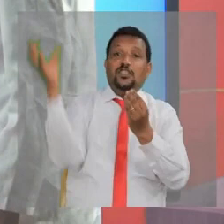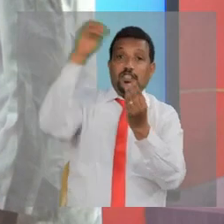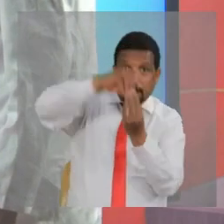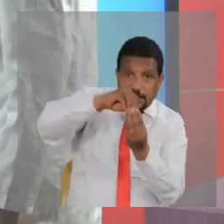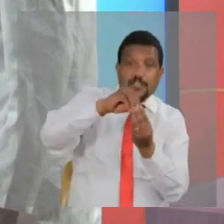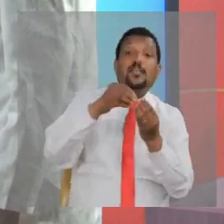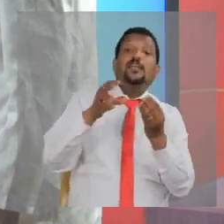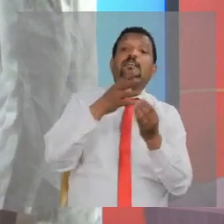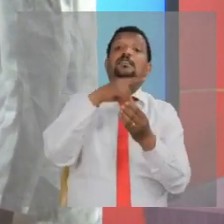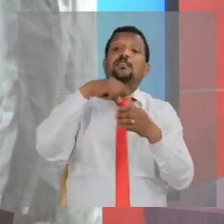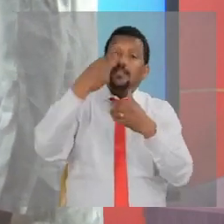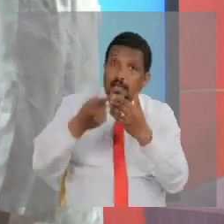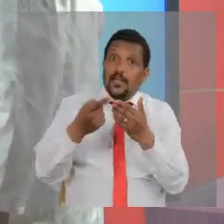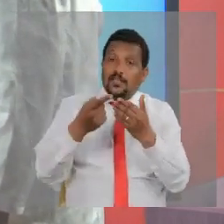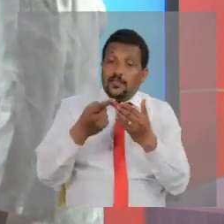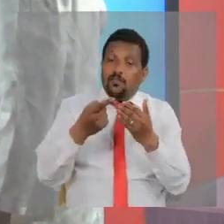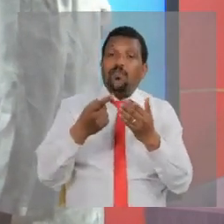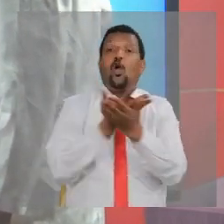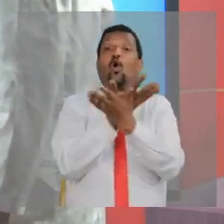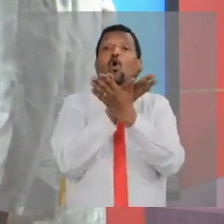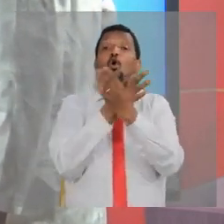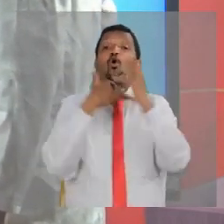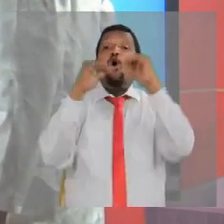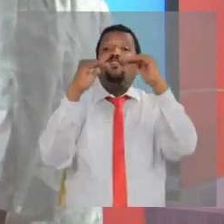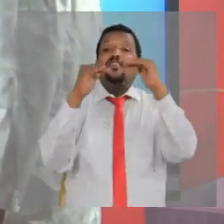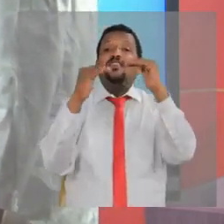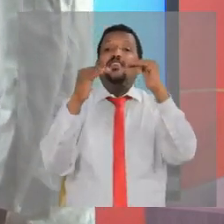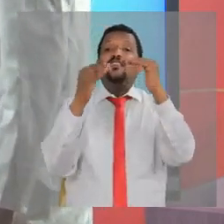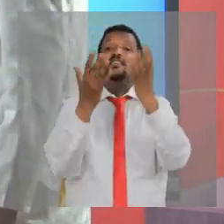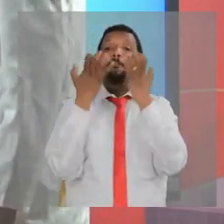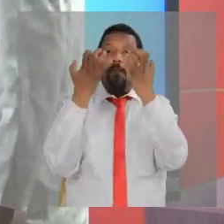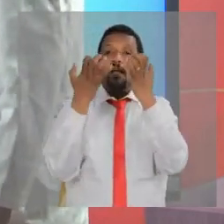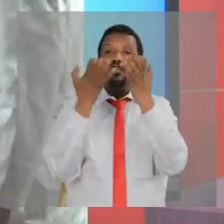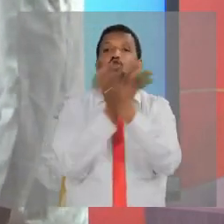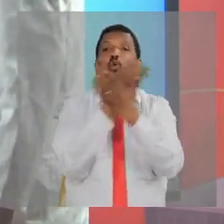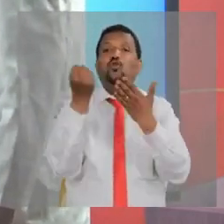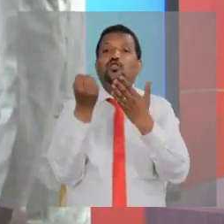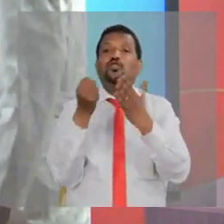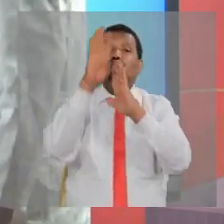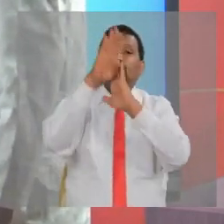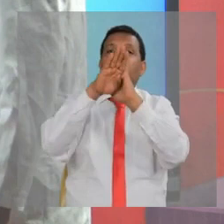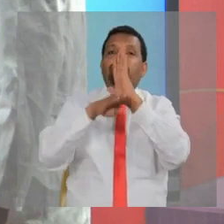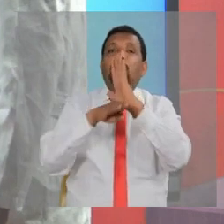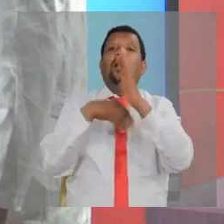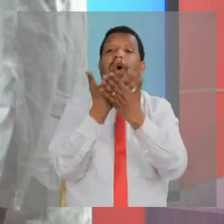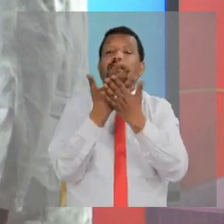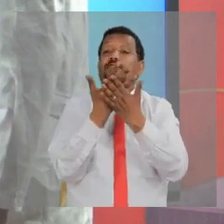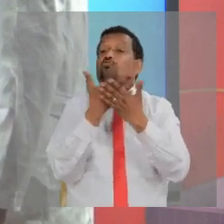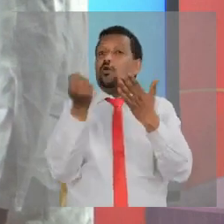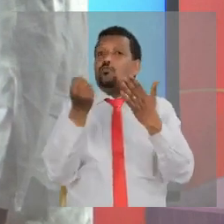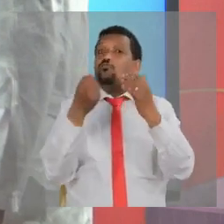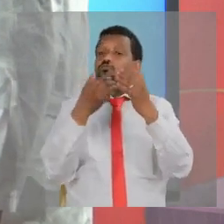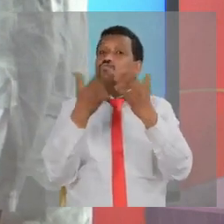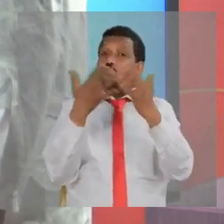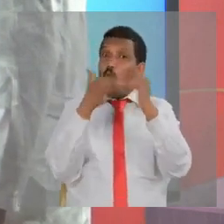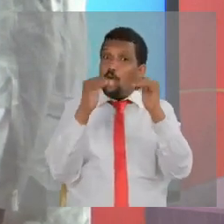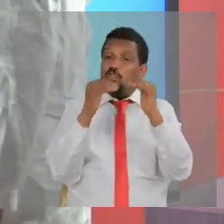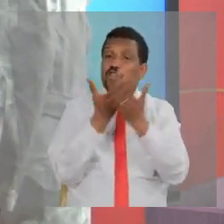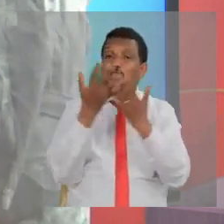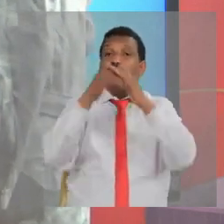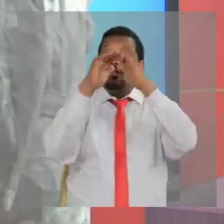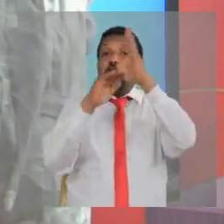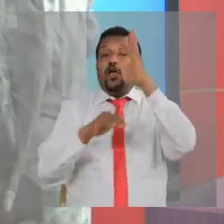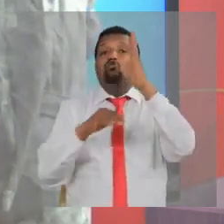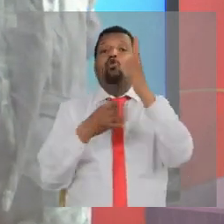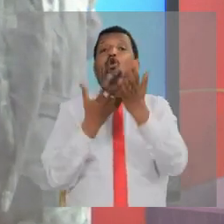increases, then quantity demanded for a commodity will decline, and as price of a commodity declines, then quantity demanded